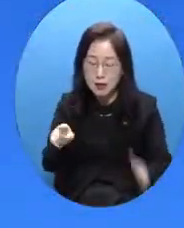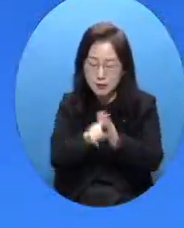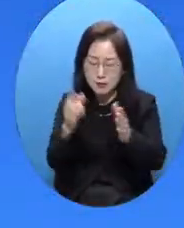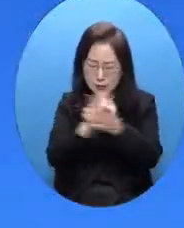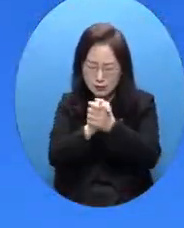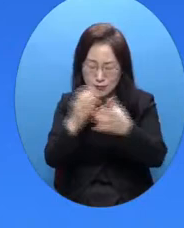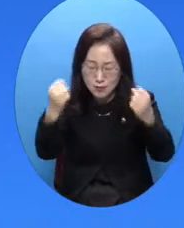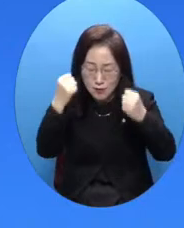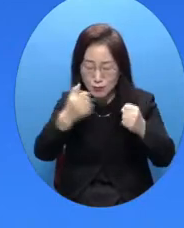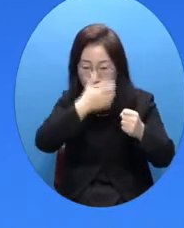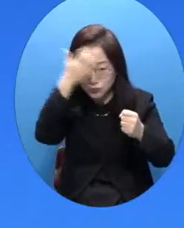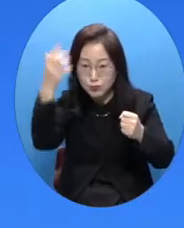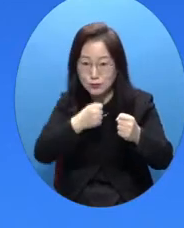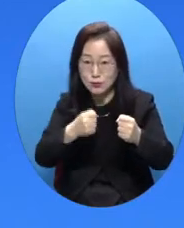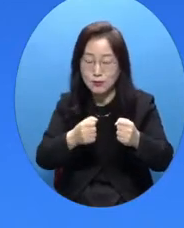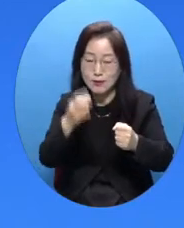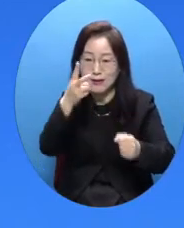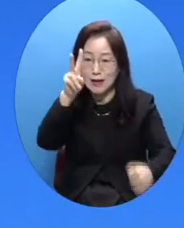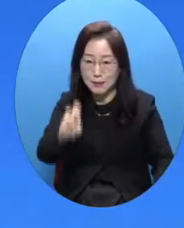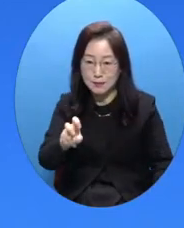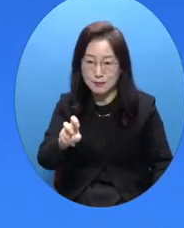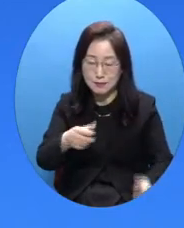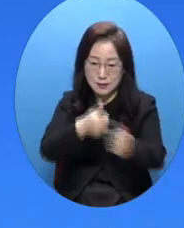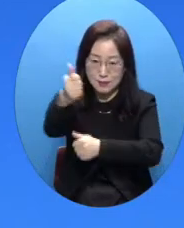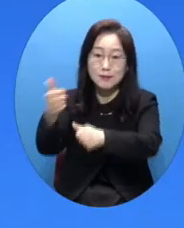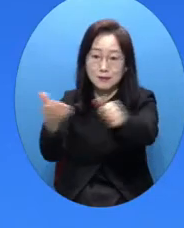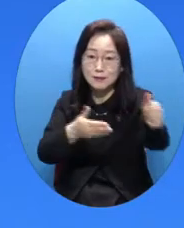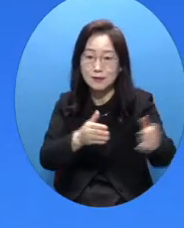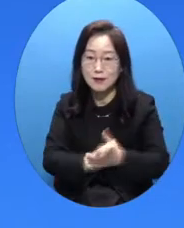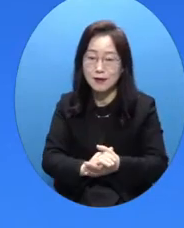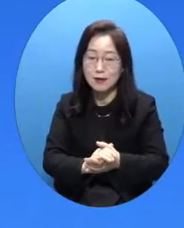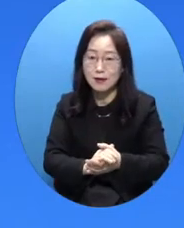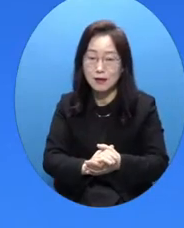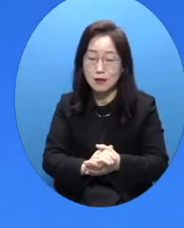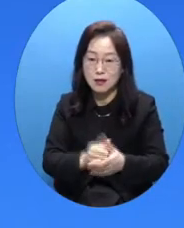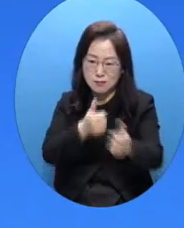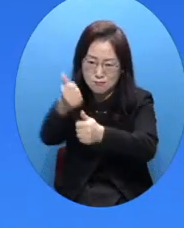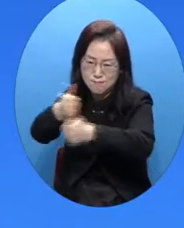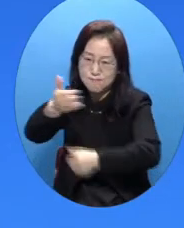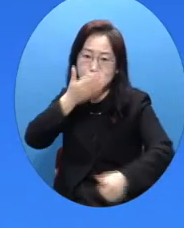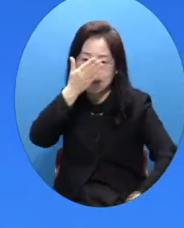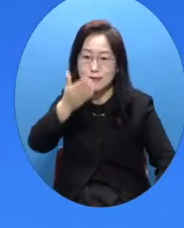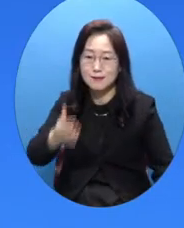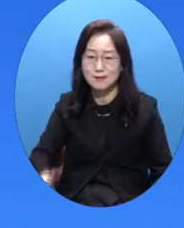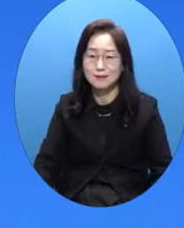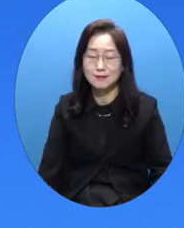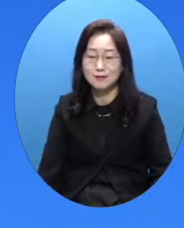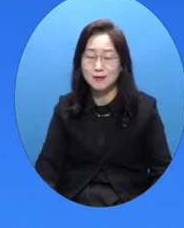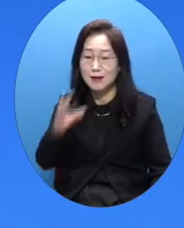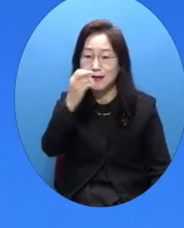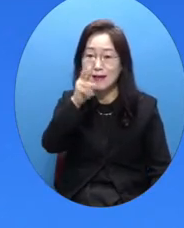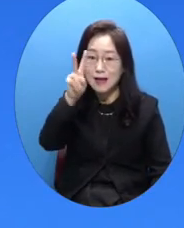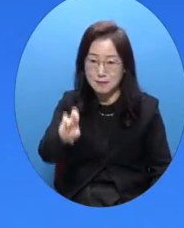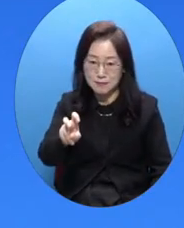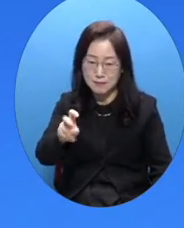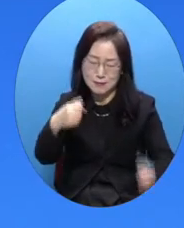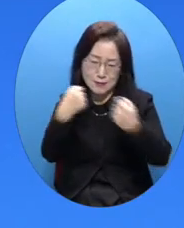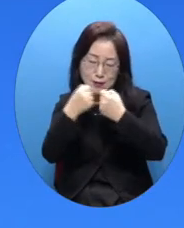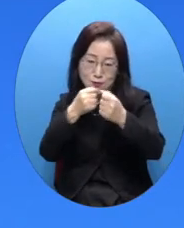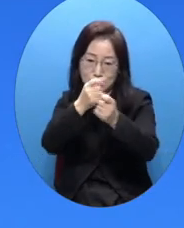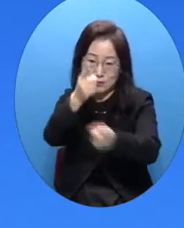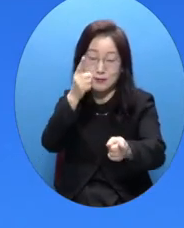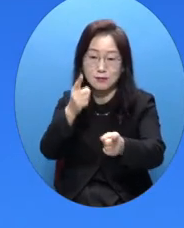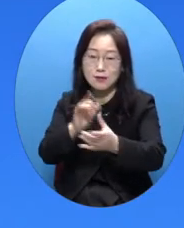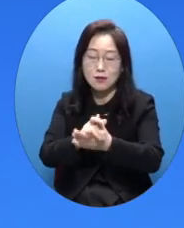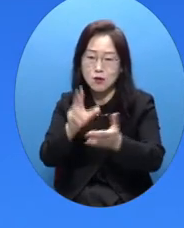God is healing you today overcome cancers we can overcome any diseases